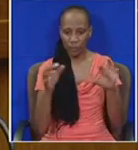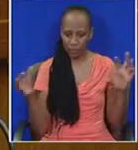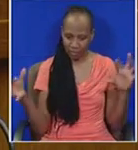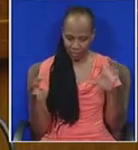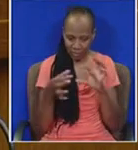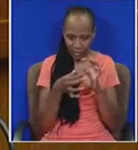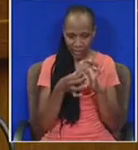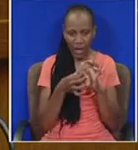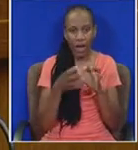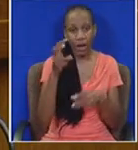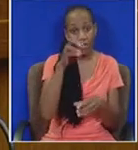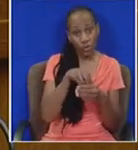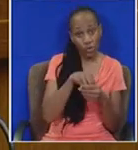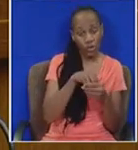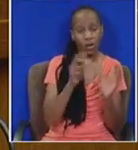in laws.